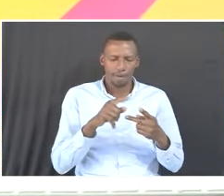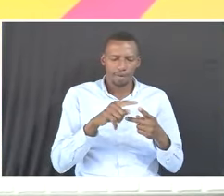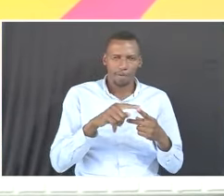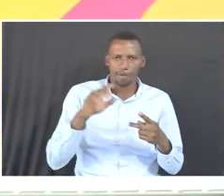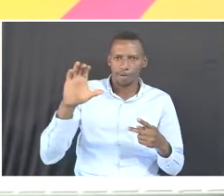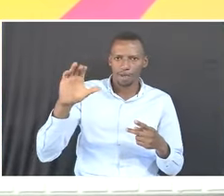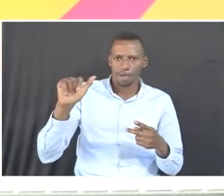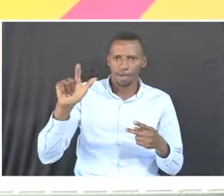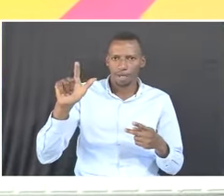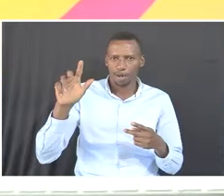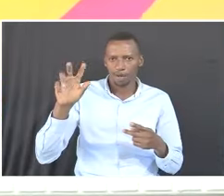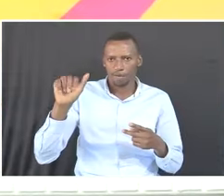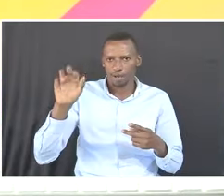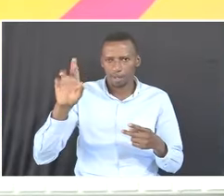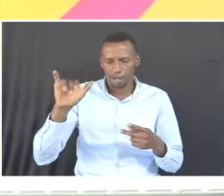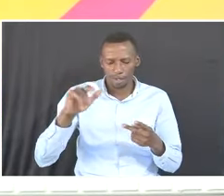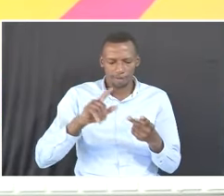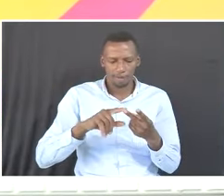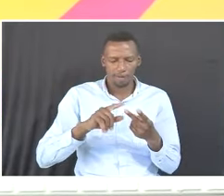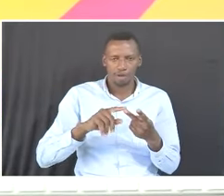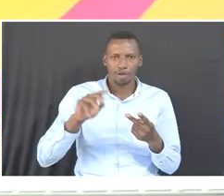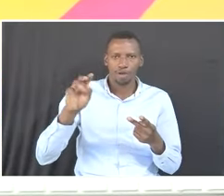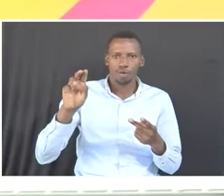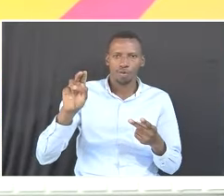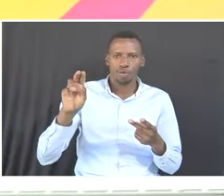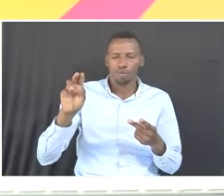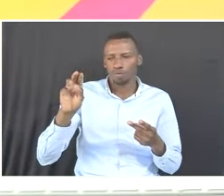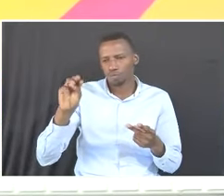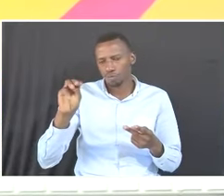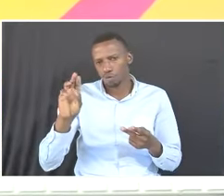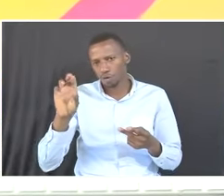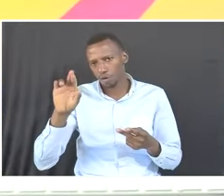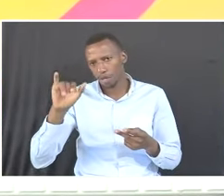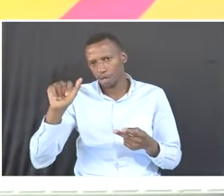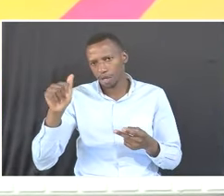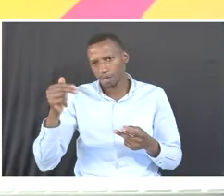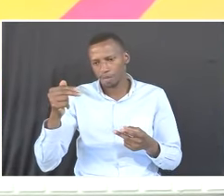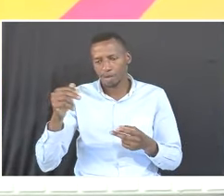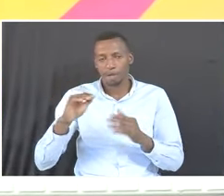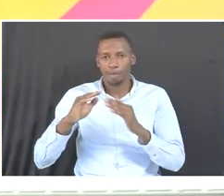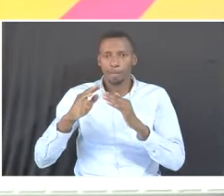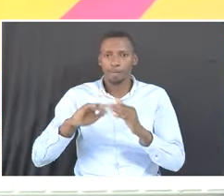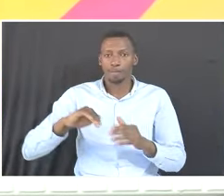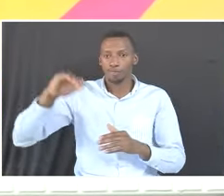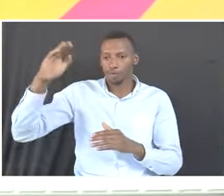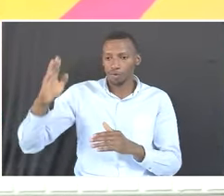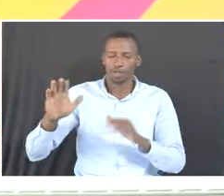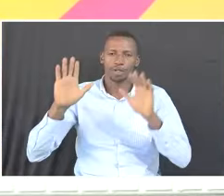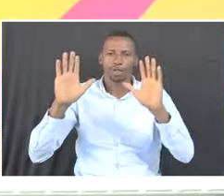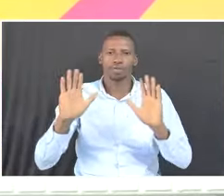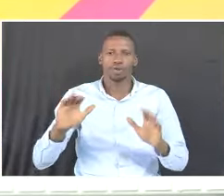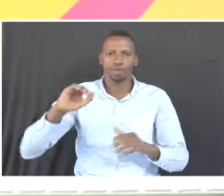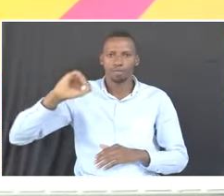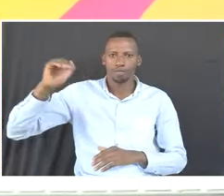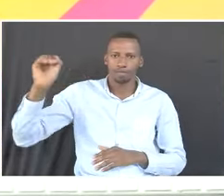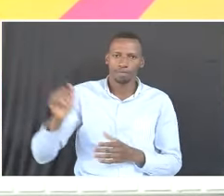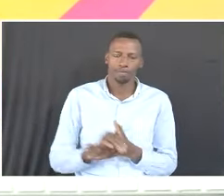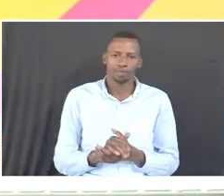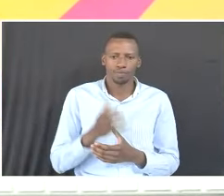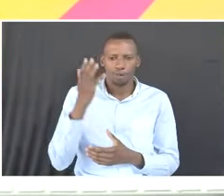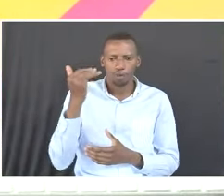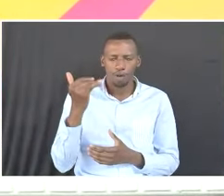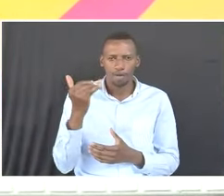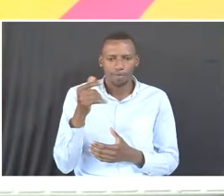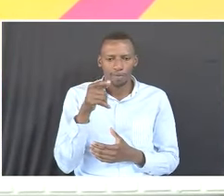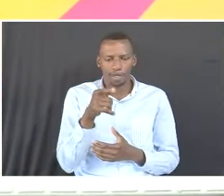are identical. Why is Mount Calvary important? The act on Mount Calvary